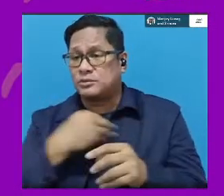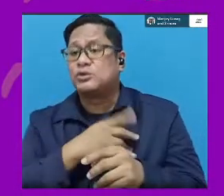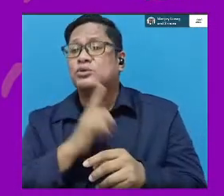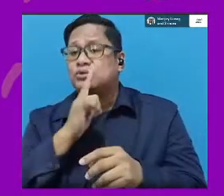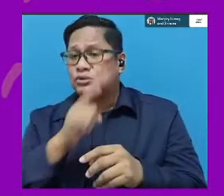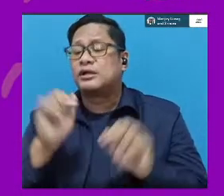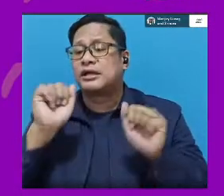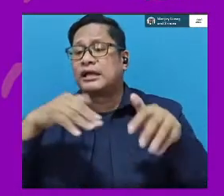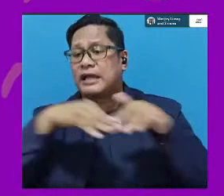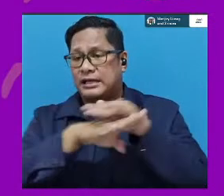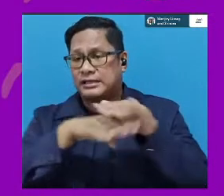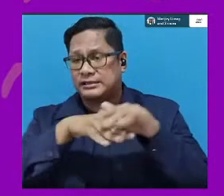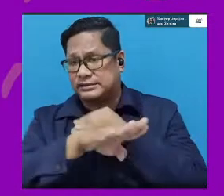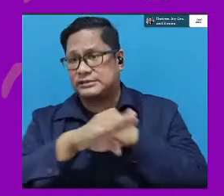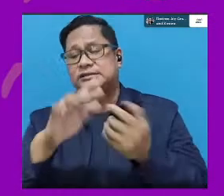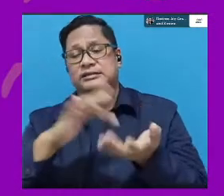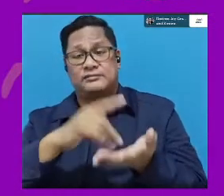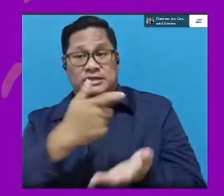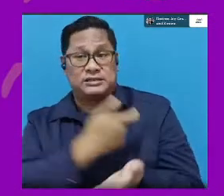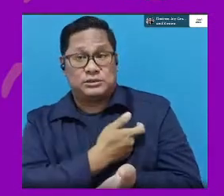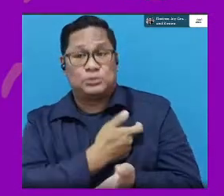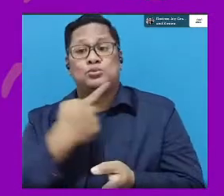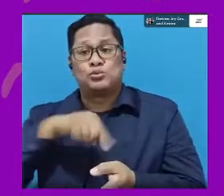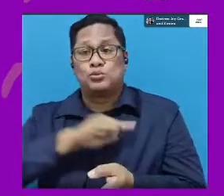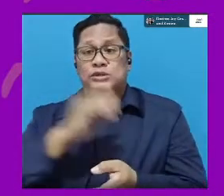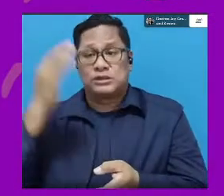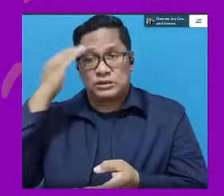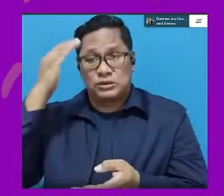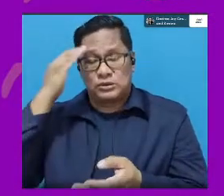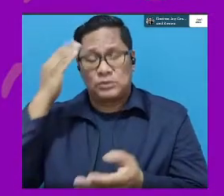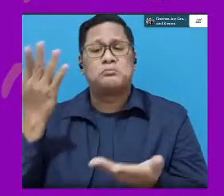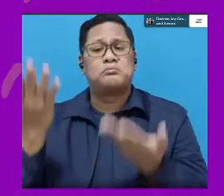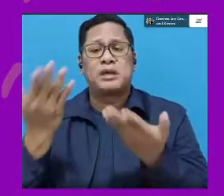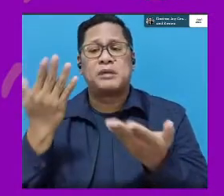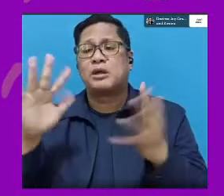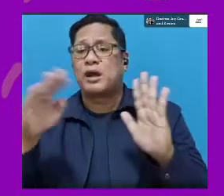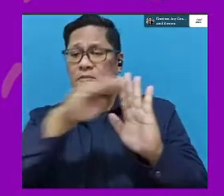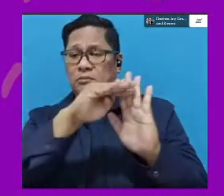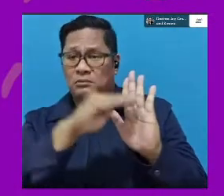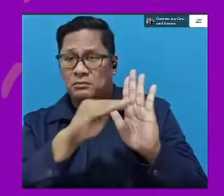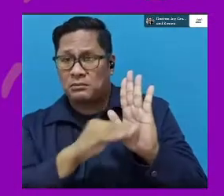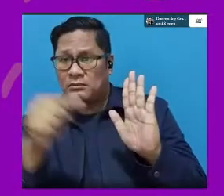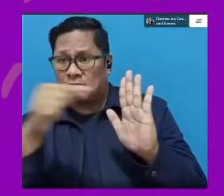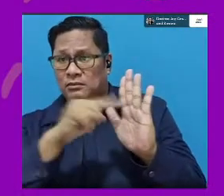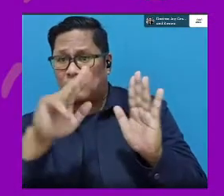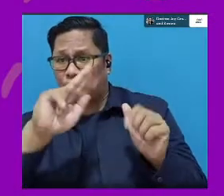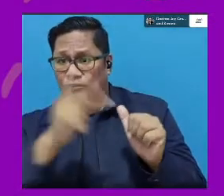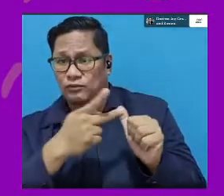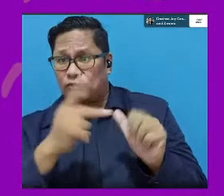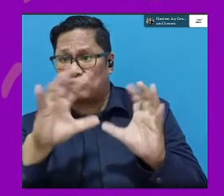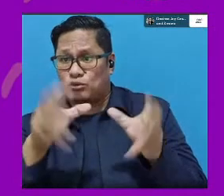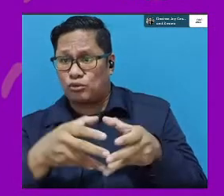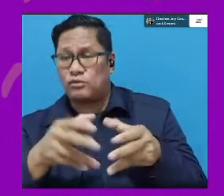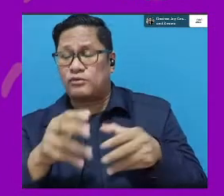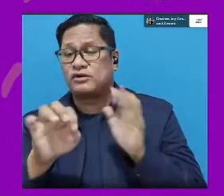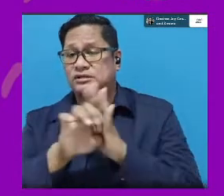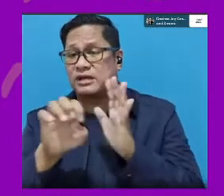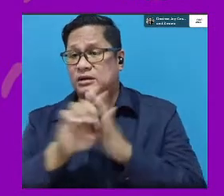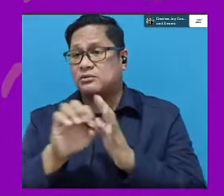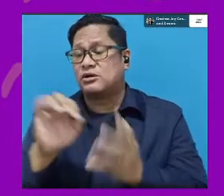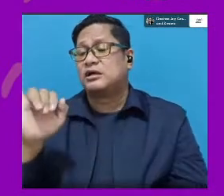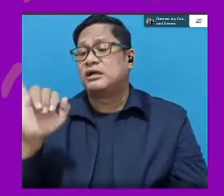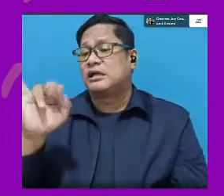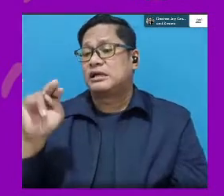the vaccine, since we know they can be missed in the listing of priority groups. For example, indigents, the usual way